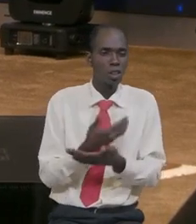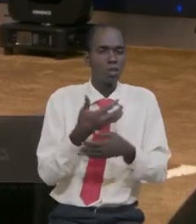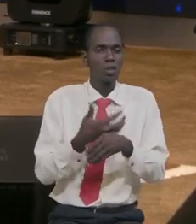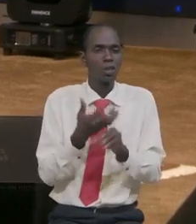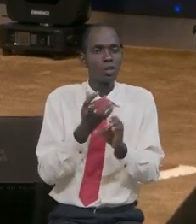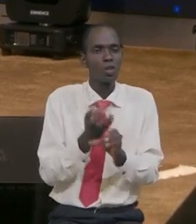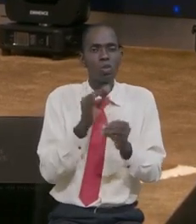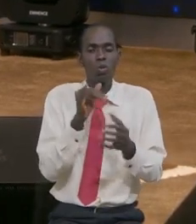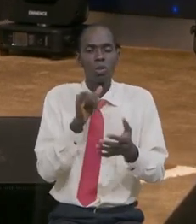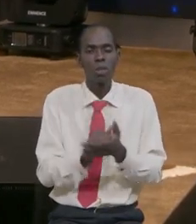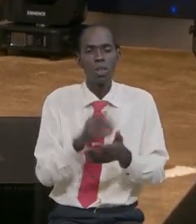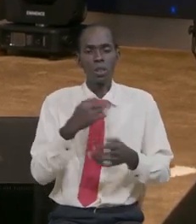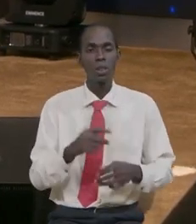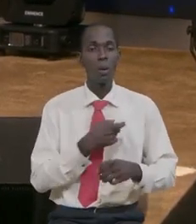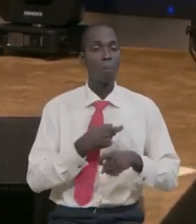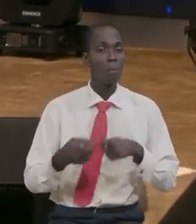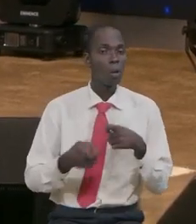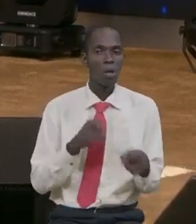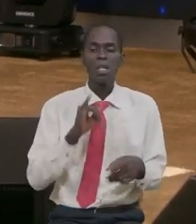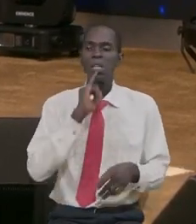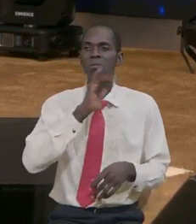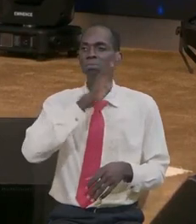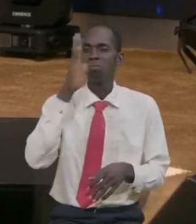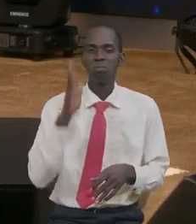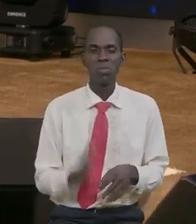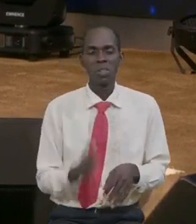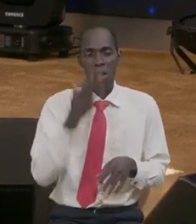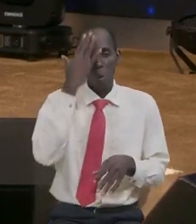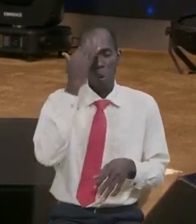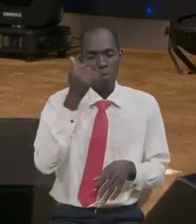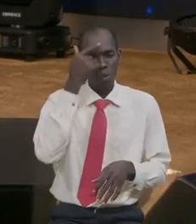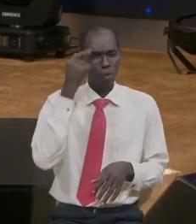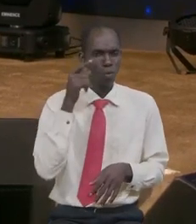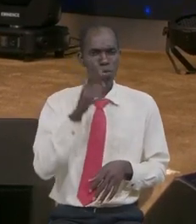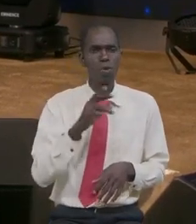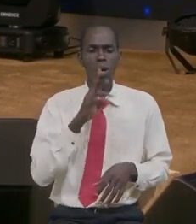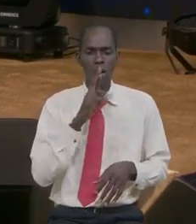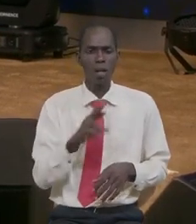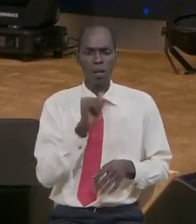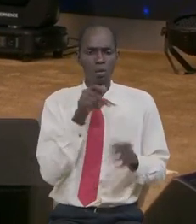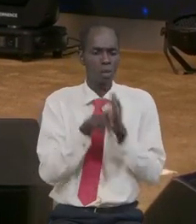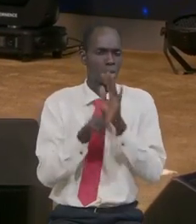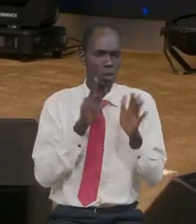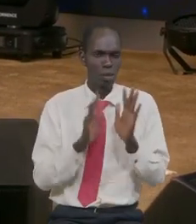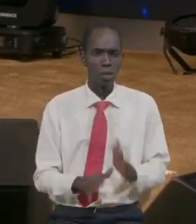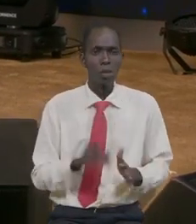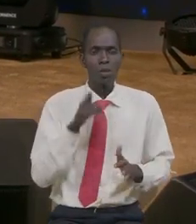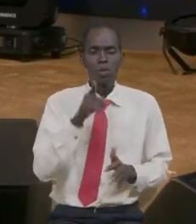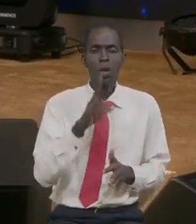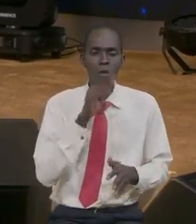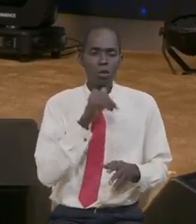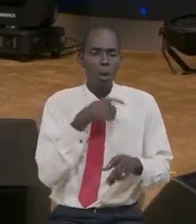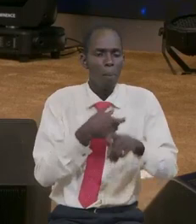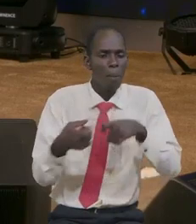the persecution is never because you're a murderer. The persecution is not because you're a thief, nor